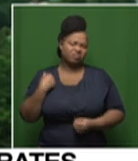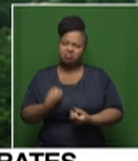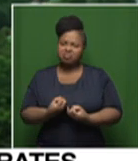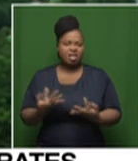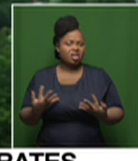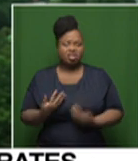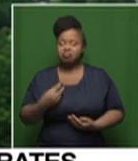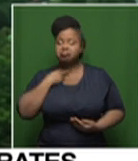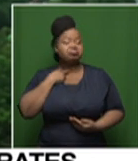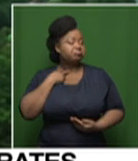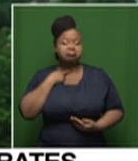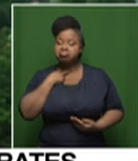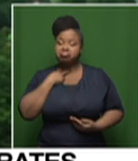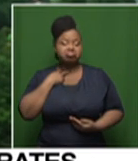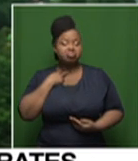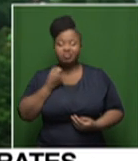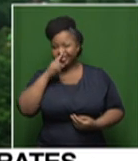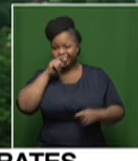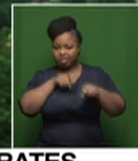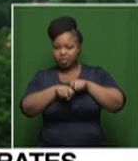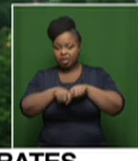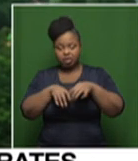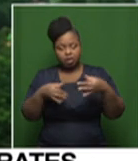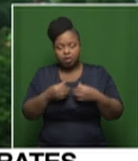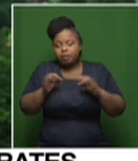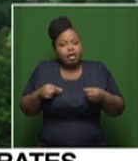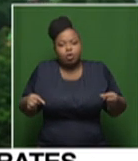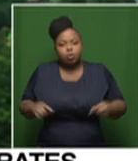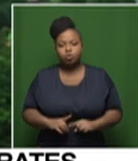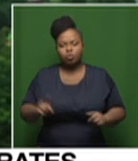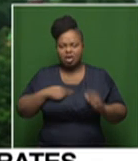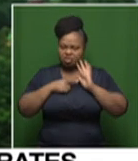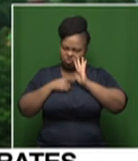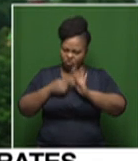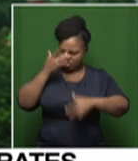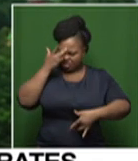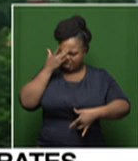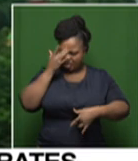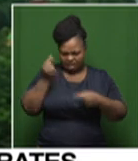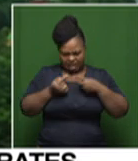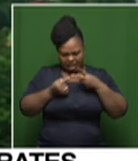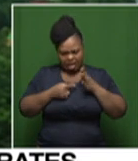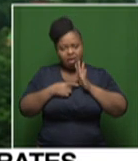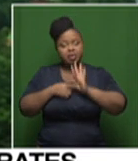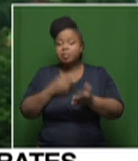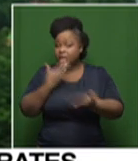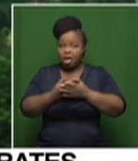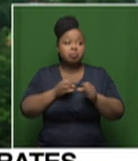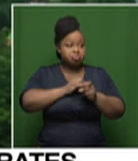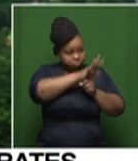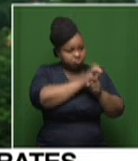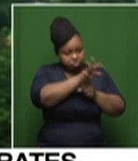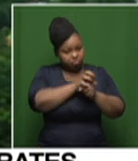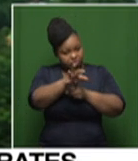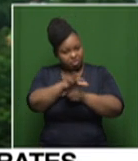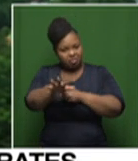being able to get access to a testing facility, and even though they are displaying symptoms of COVID-19 and could be potentially spreading it to